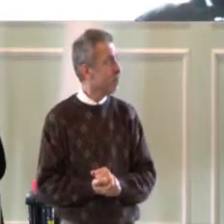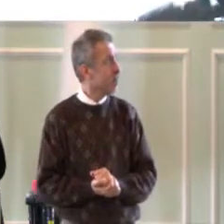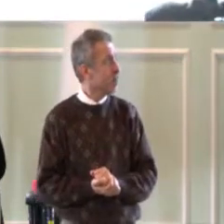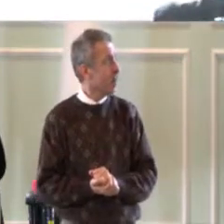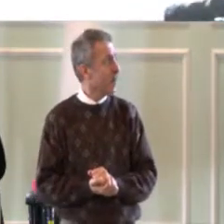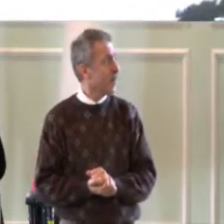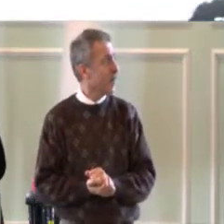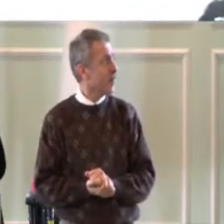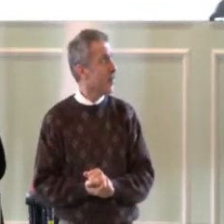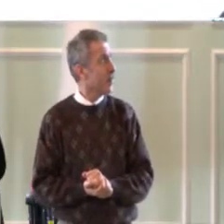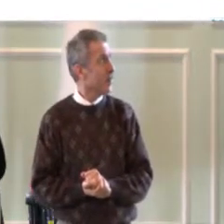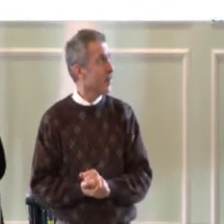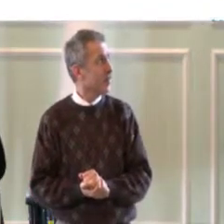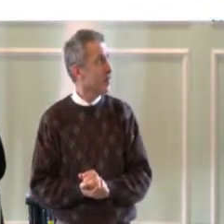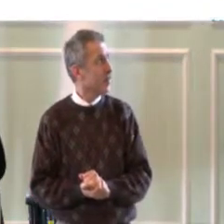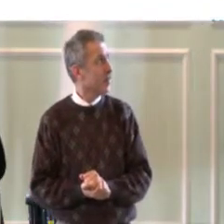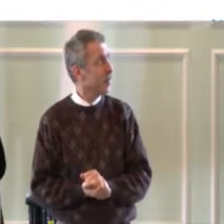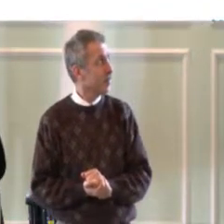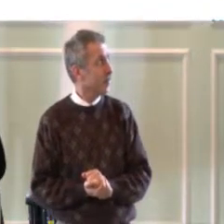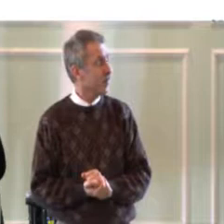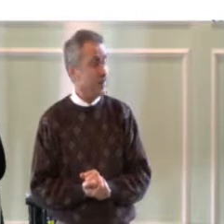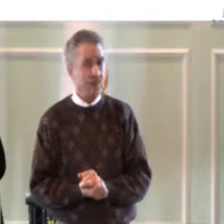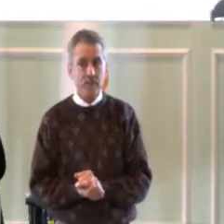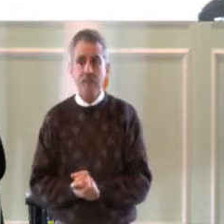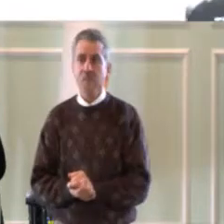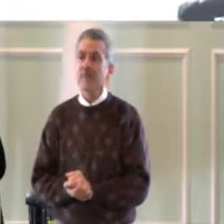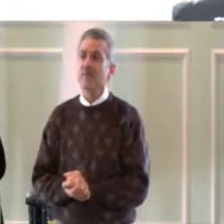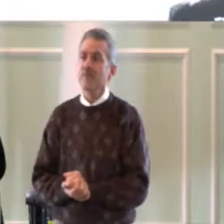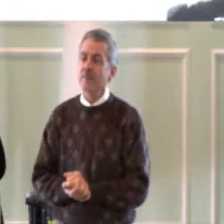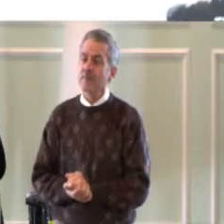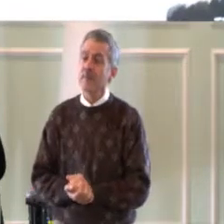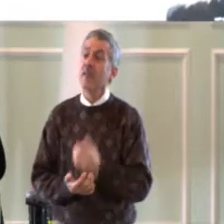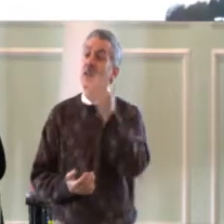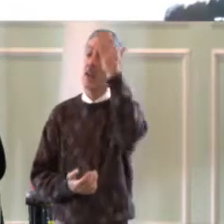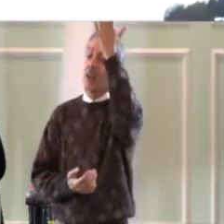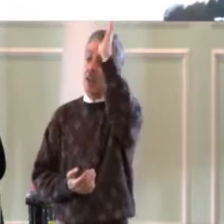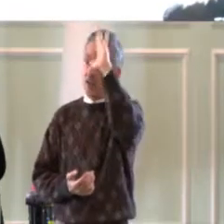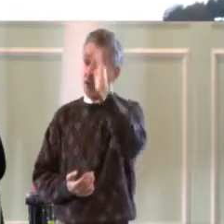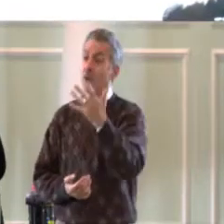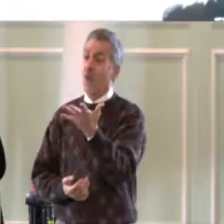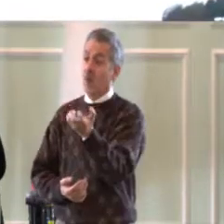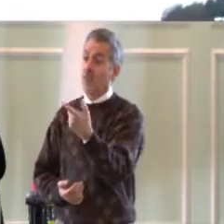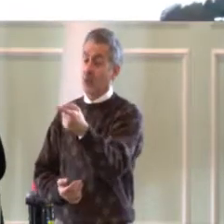this. God wants you to get better and not bitter.